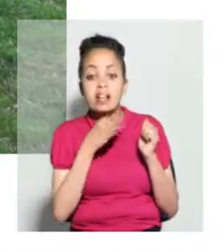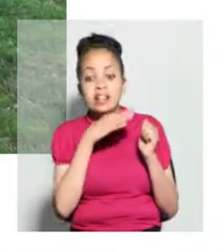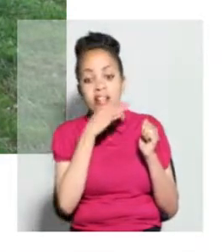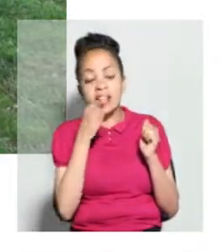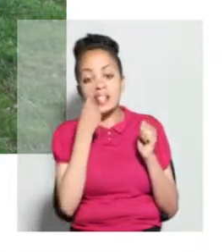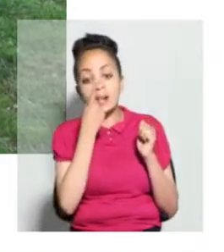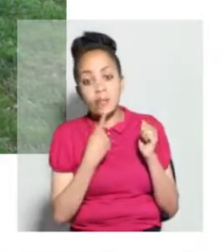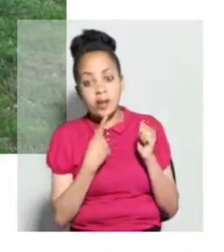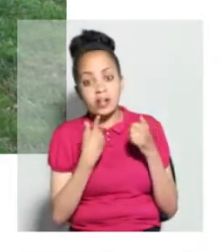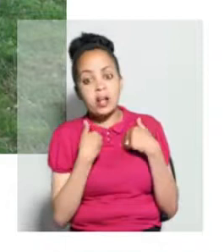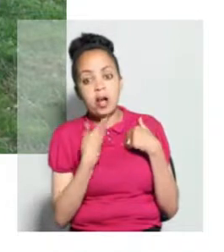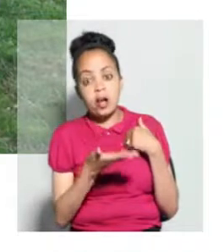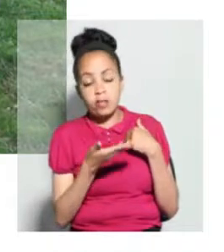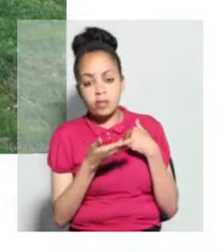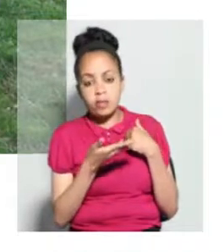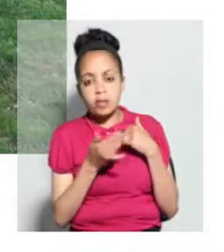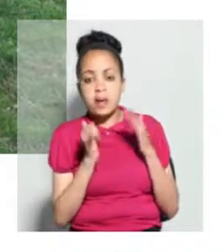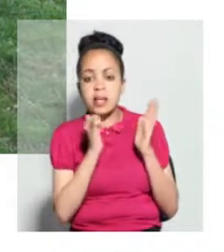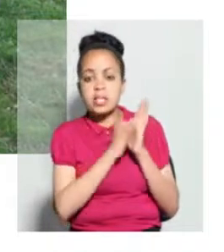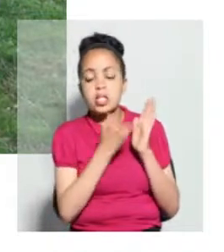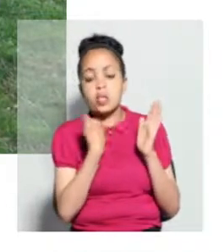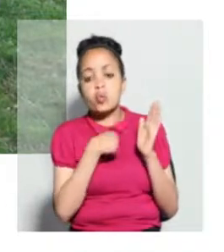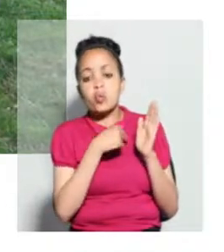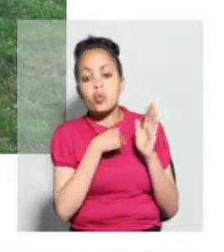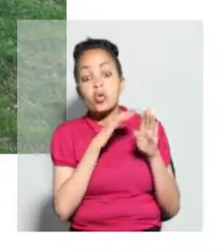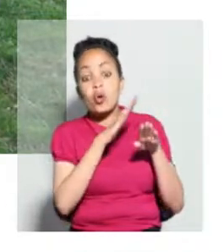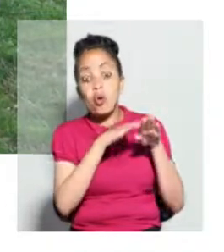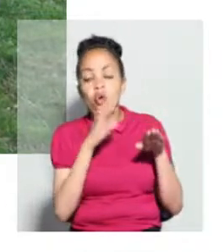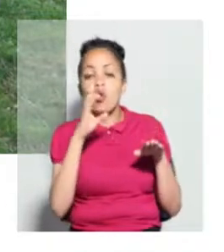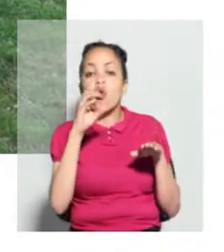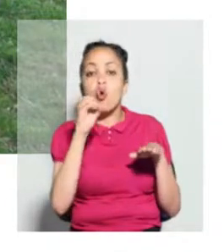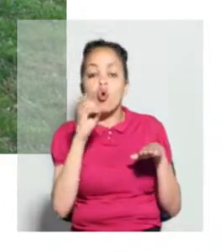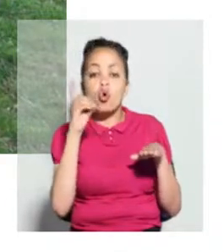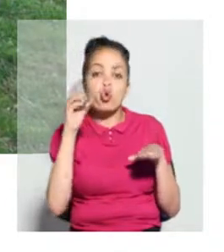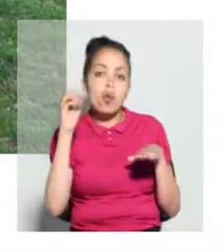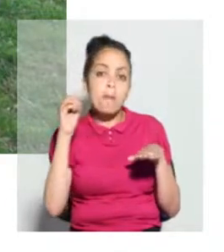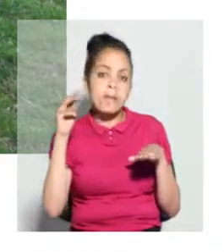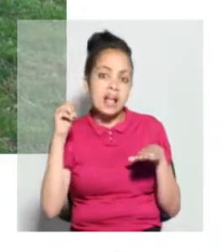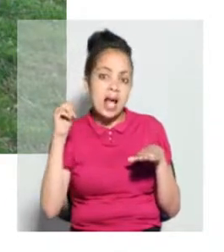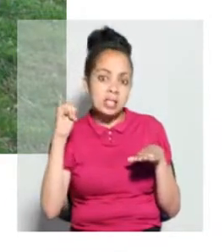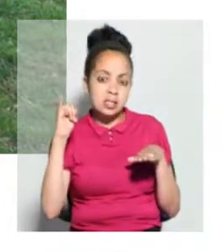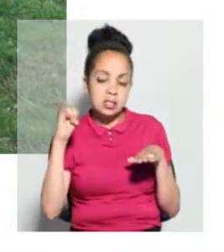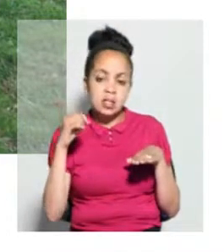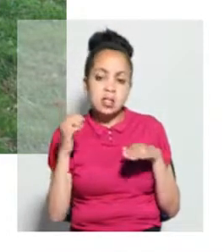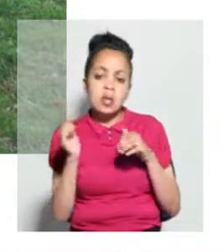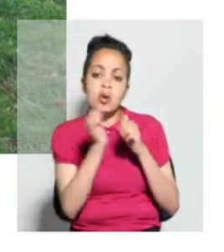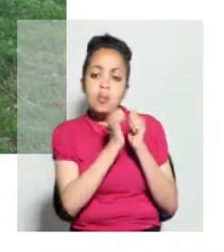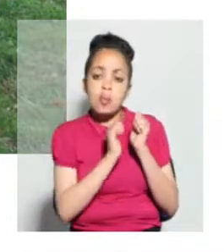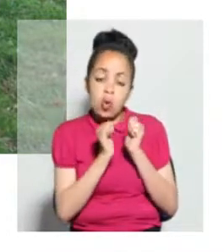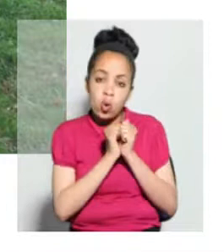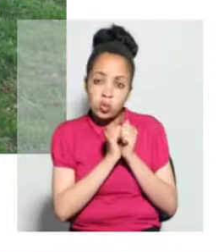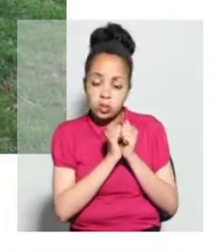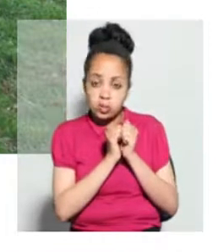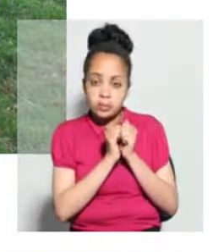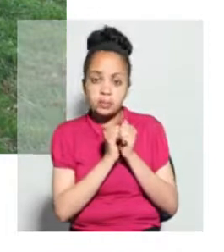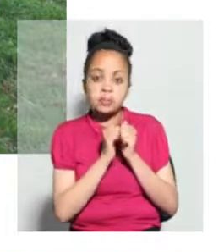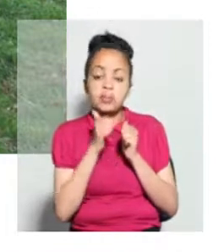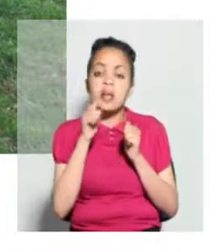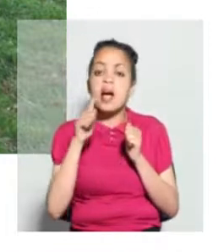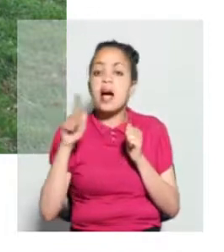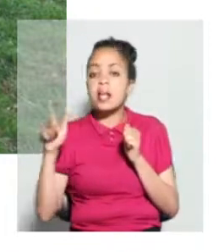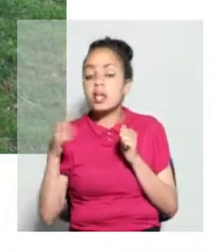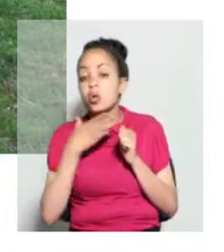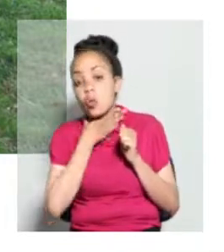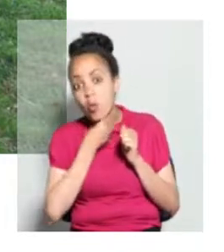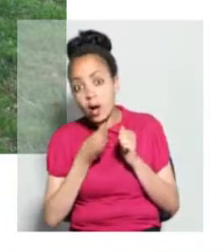what? Red one. By that we call codominance. Both allele, which is from red, and allele from